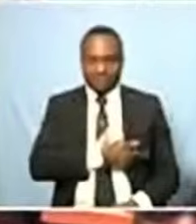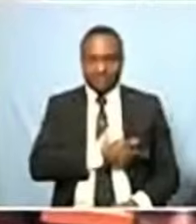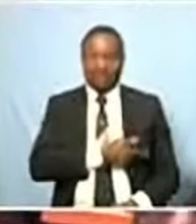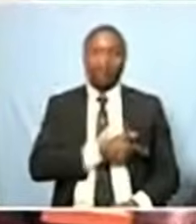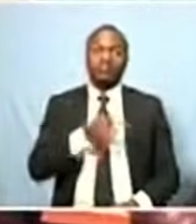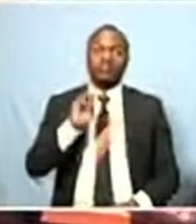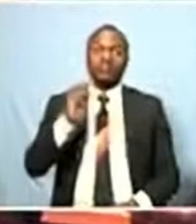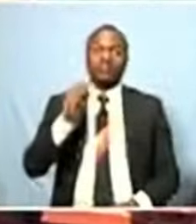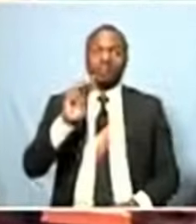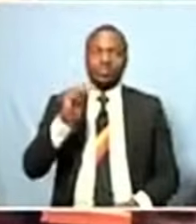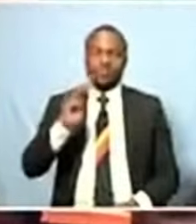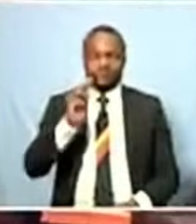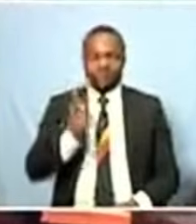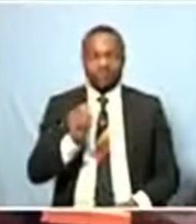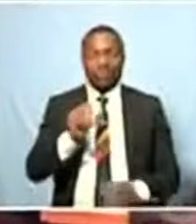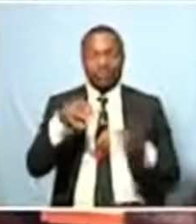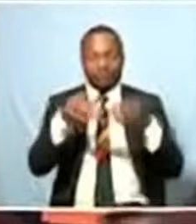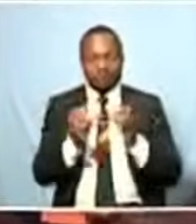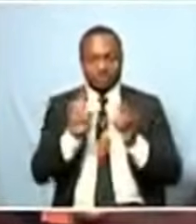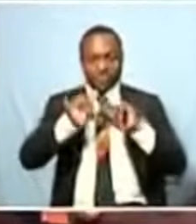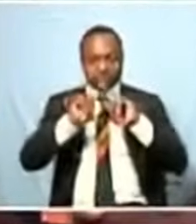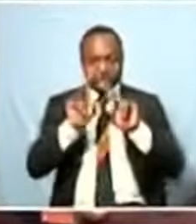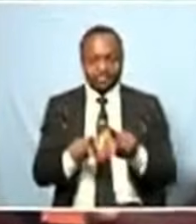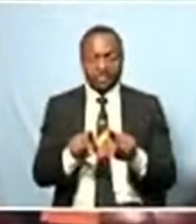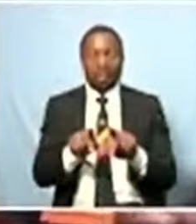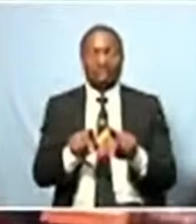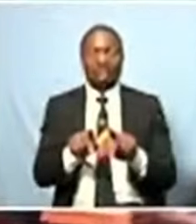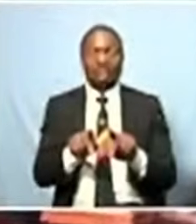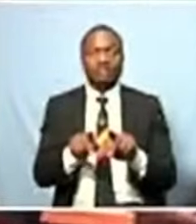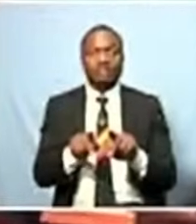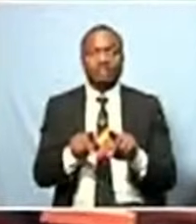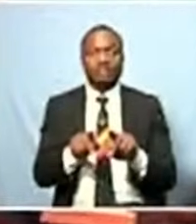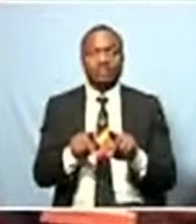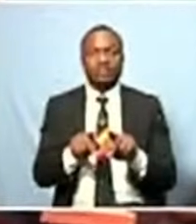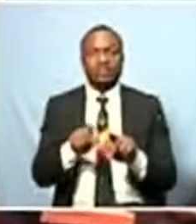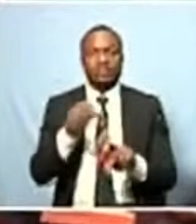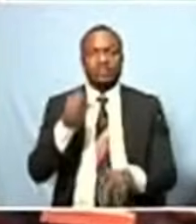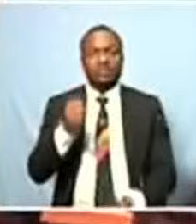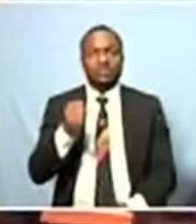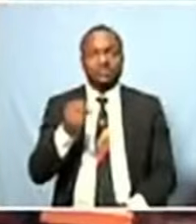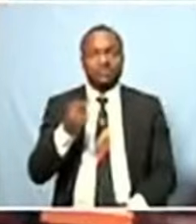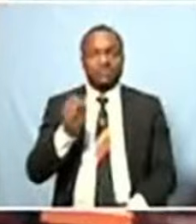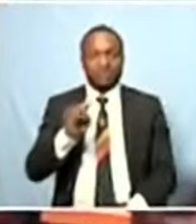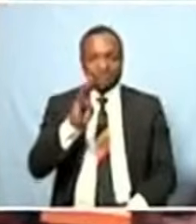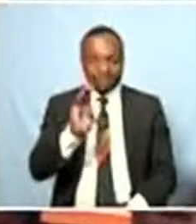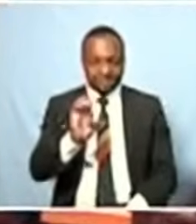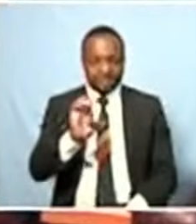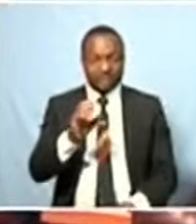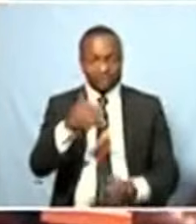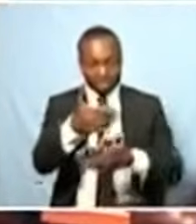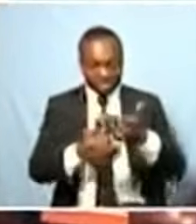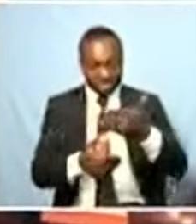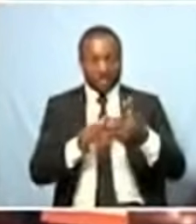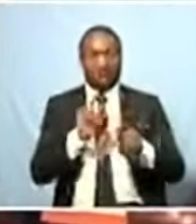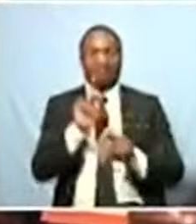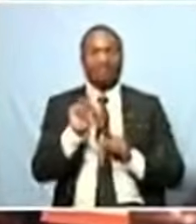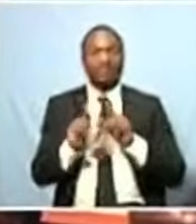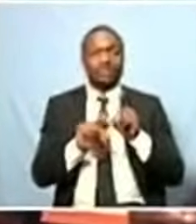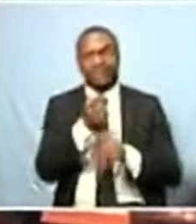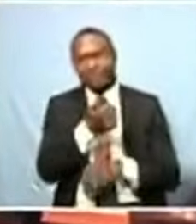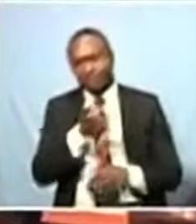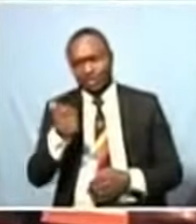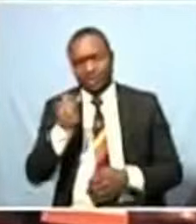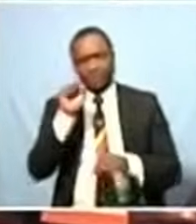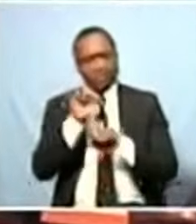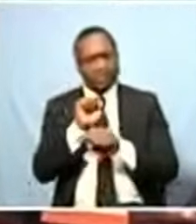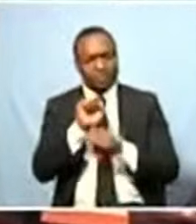and the constituency chairperson, Mr. Douglas Shebeli. All these people and others